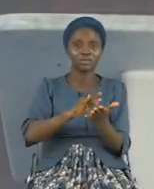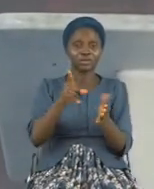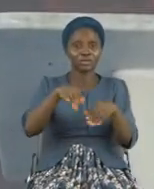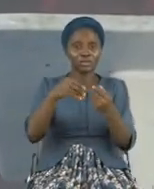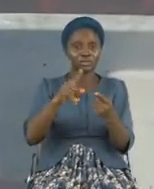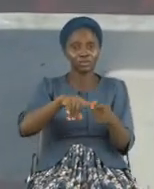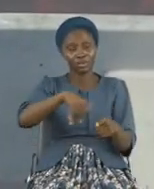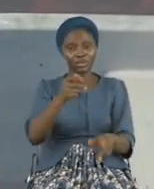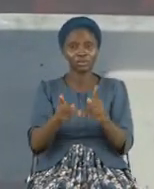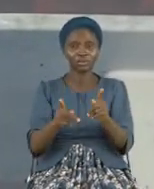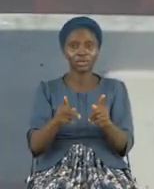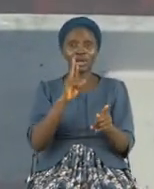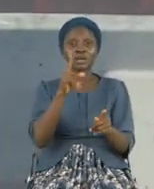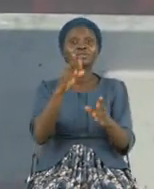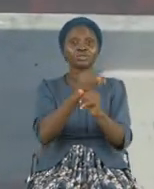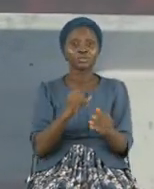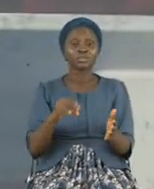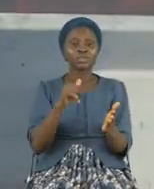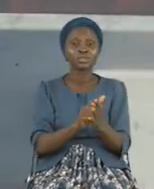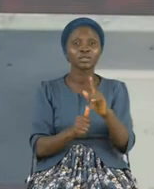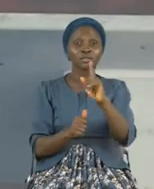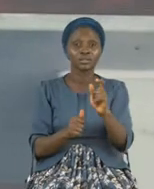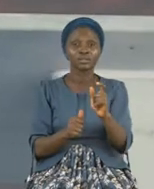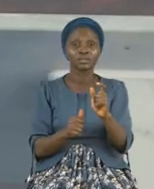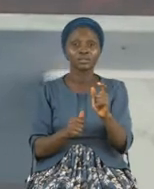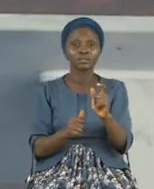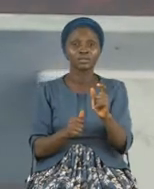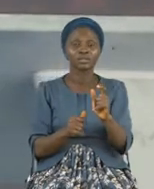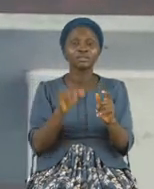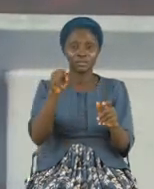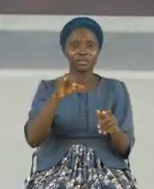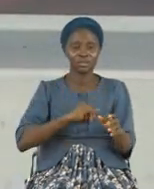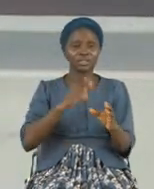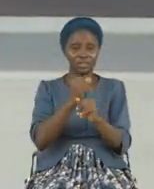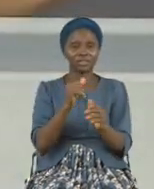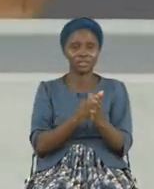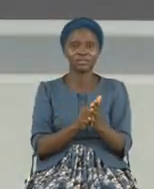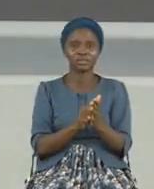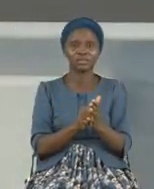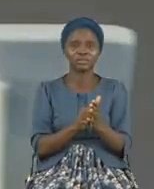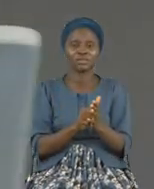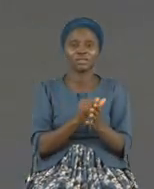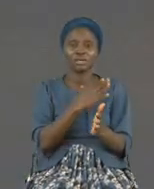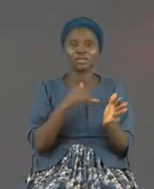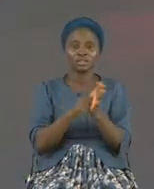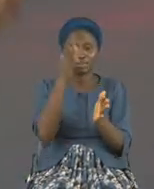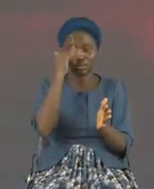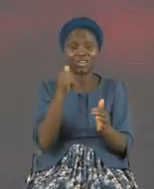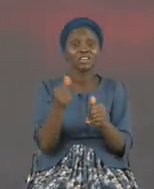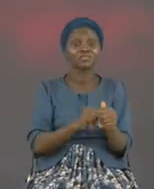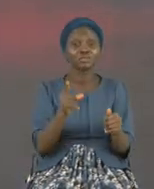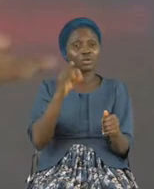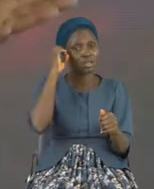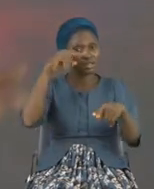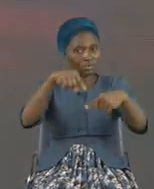you taking that? Yes, I take that. And that's why everywhere he went, that's why